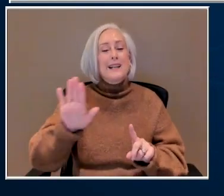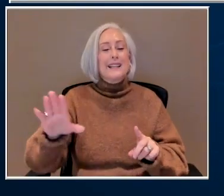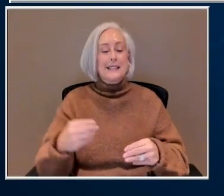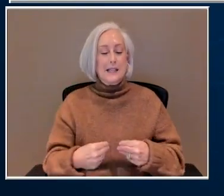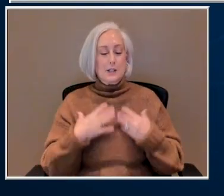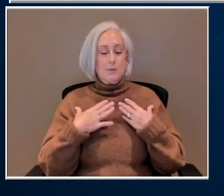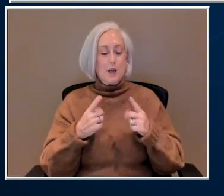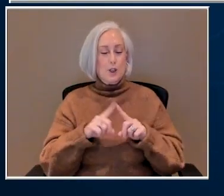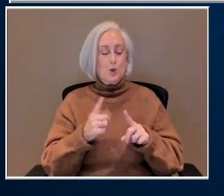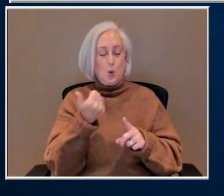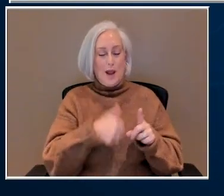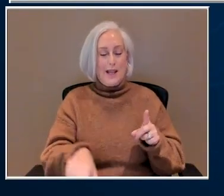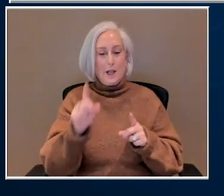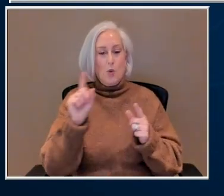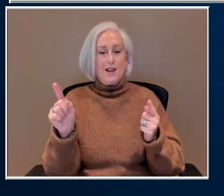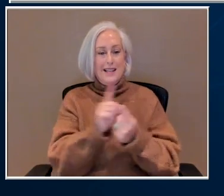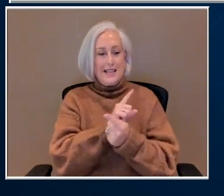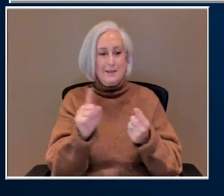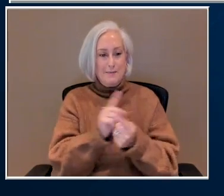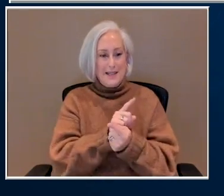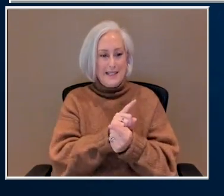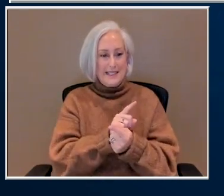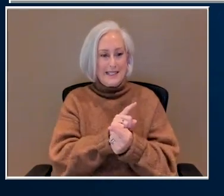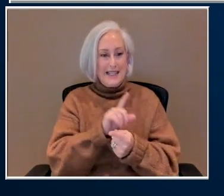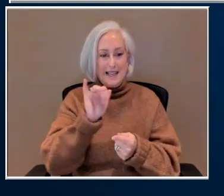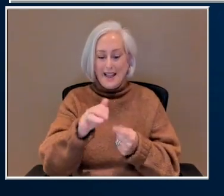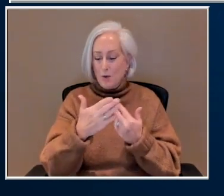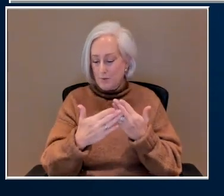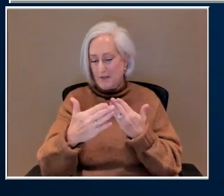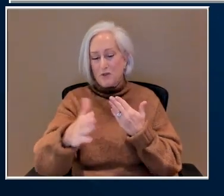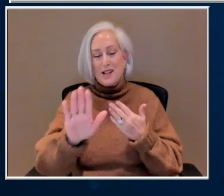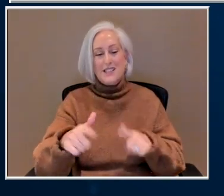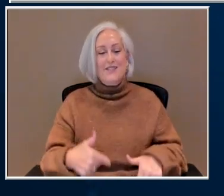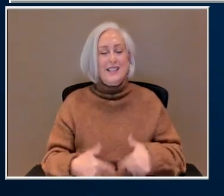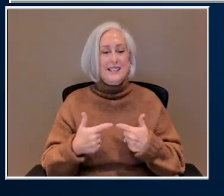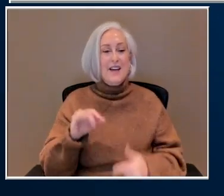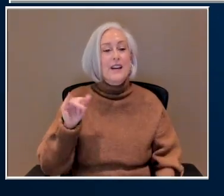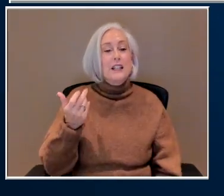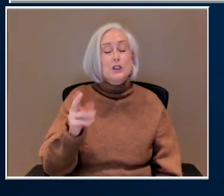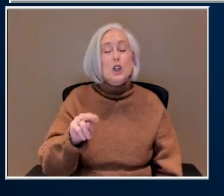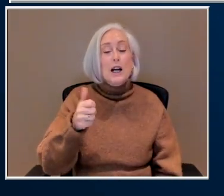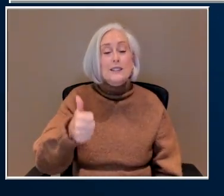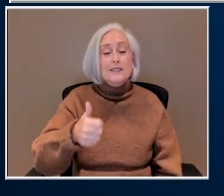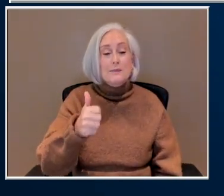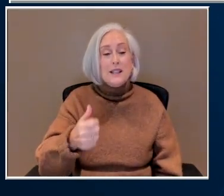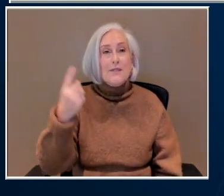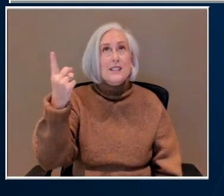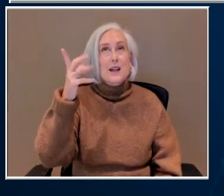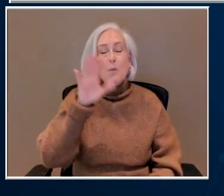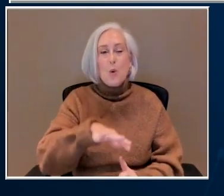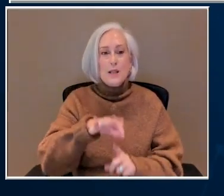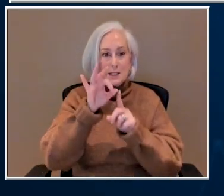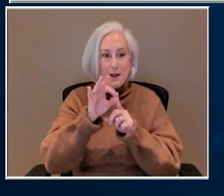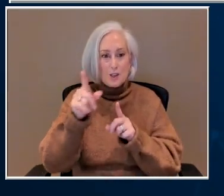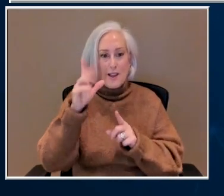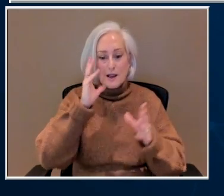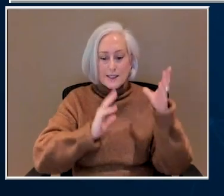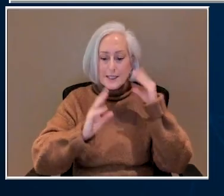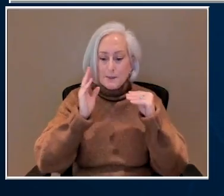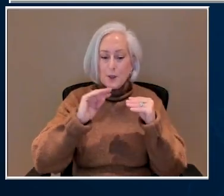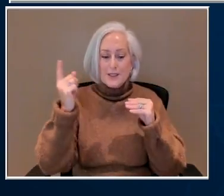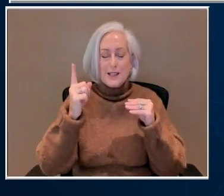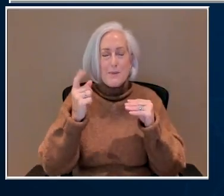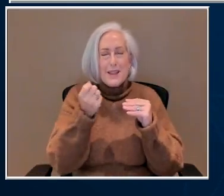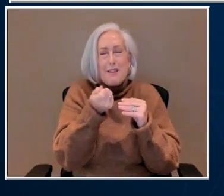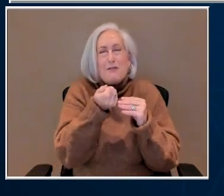he meets, and that's going to be for the rest of his life. John is somebody special that has gone through something that very few people